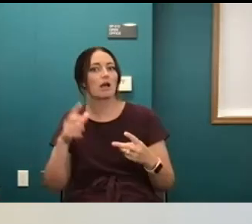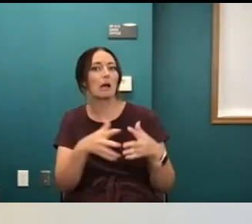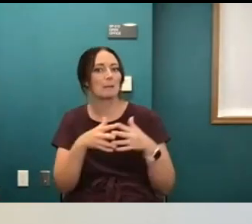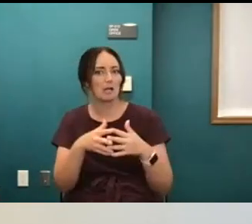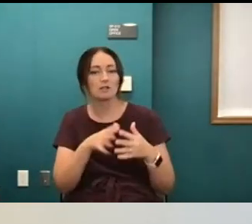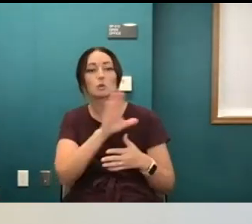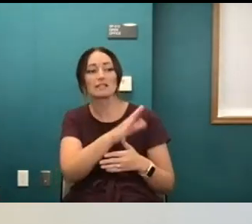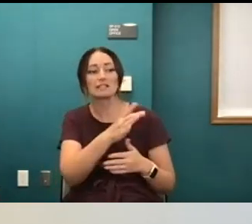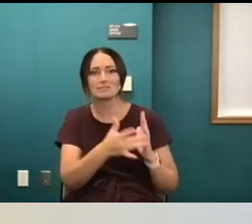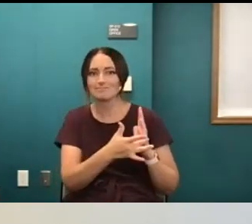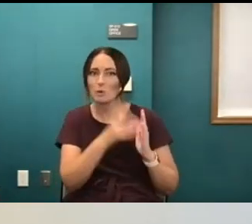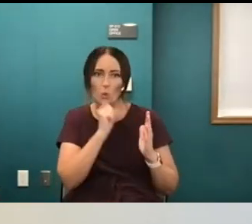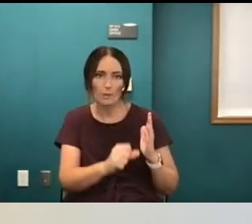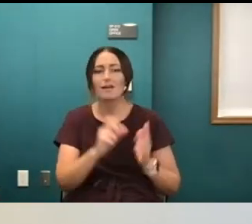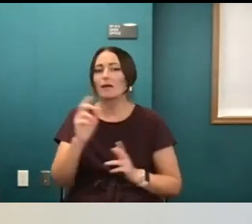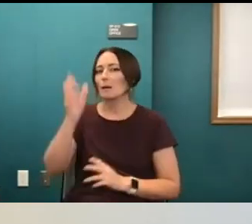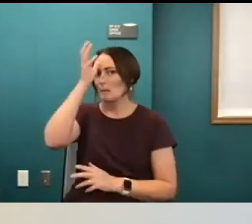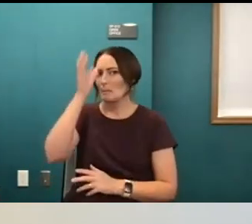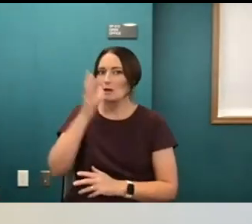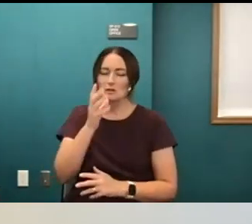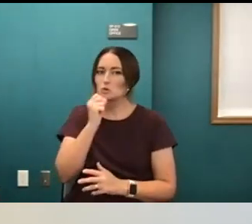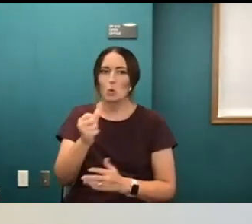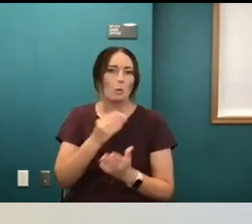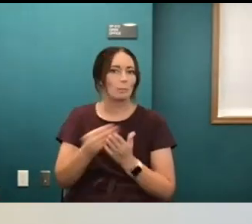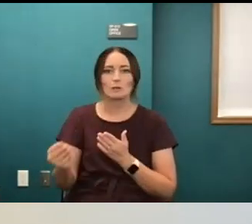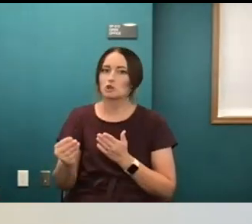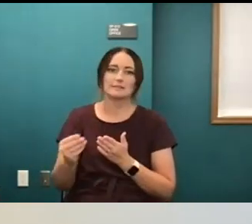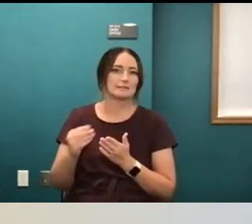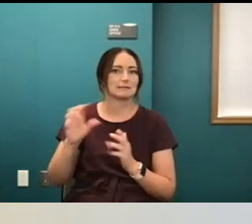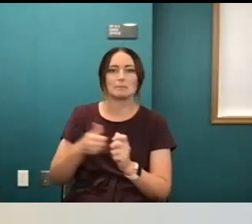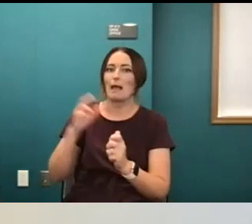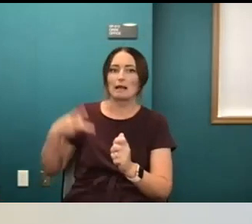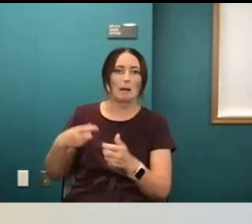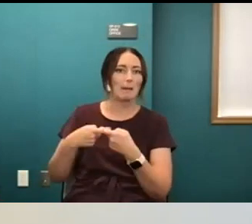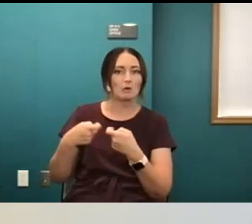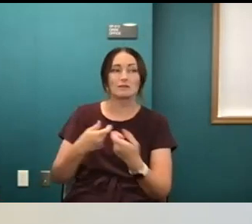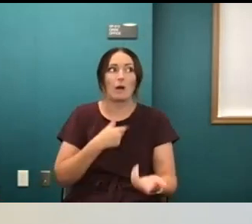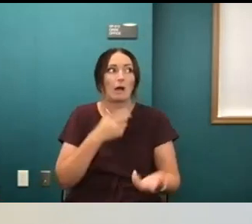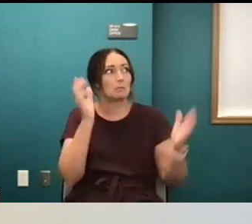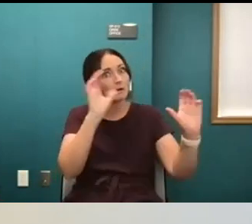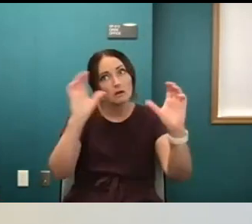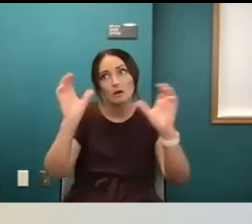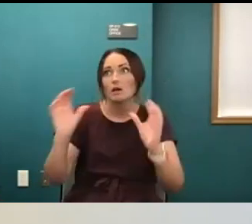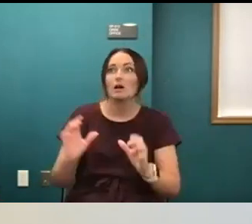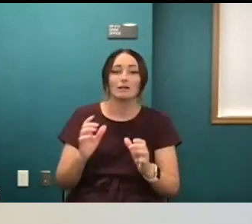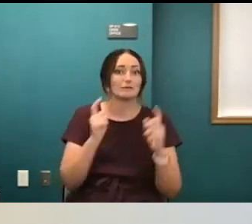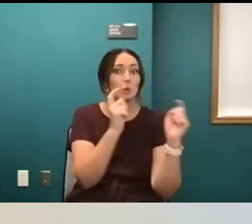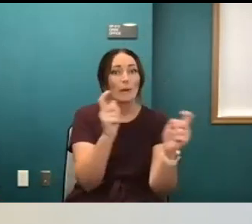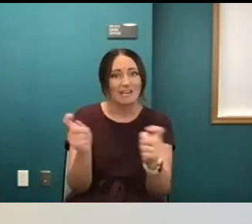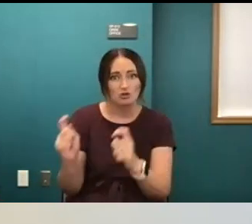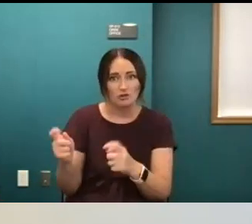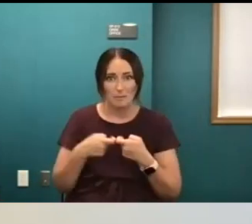is old. Parents aren't willing to pay for backup batteries, so I've had to fight to get some donated from every audiologist I can talk